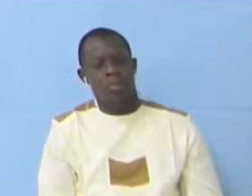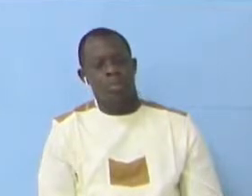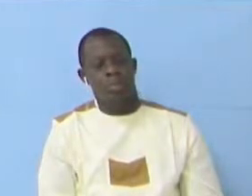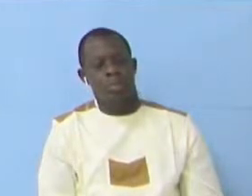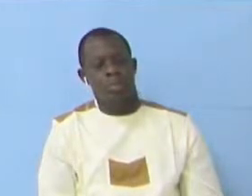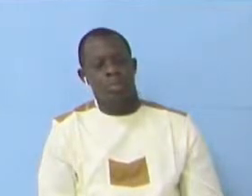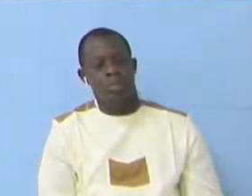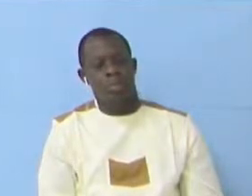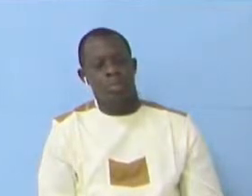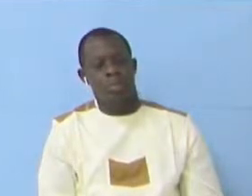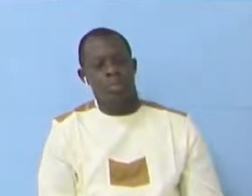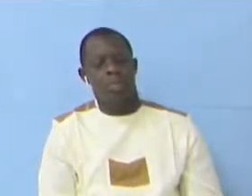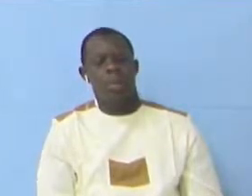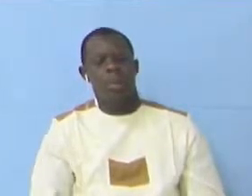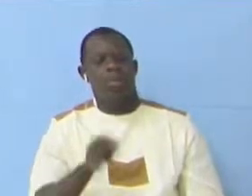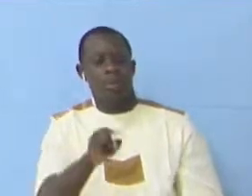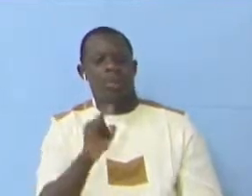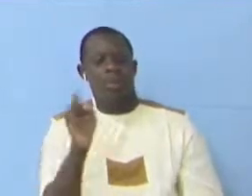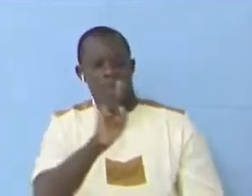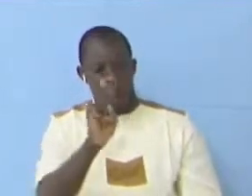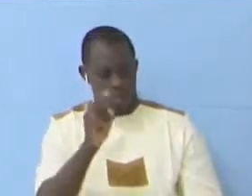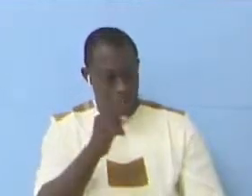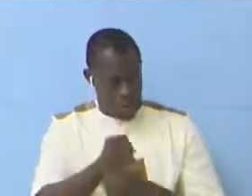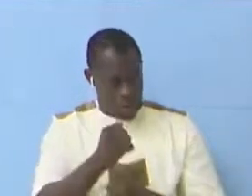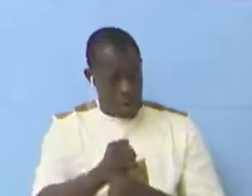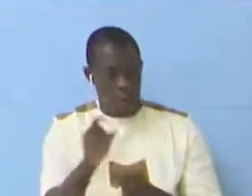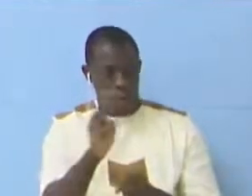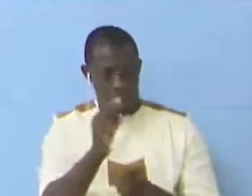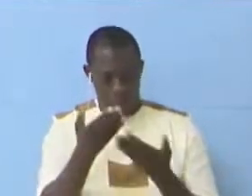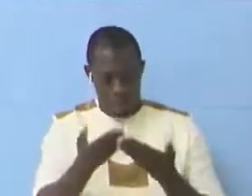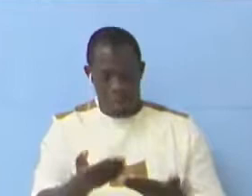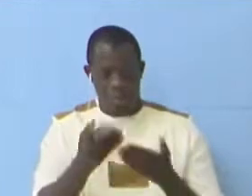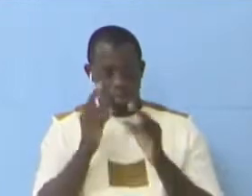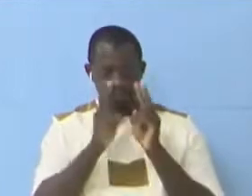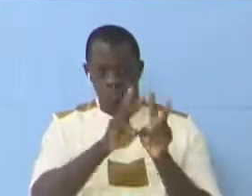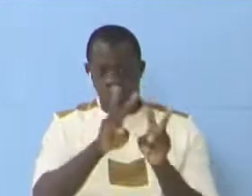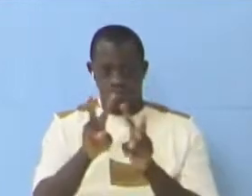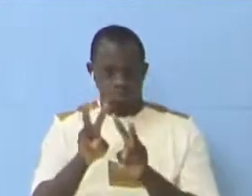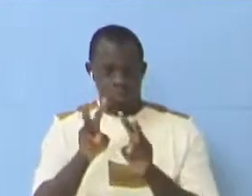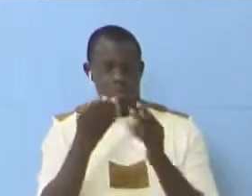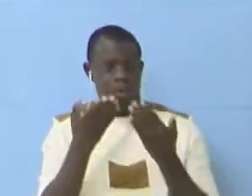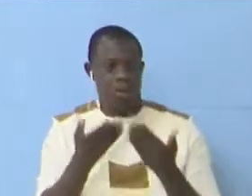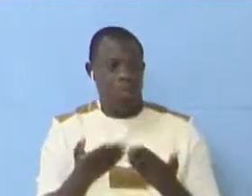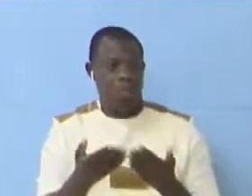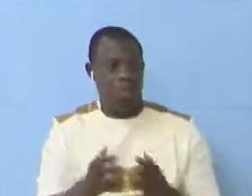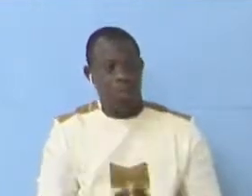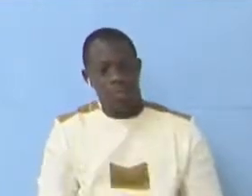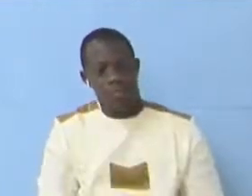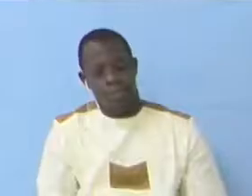are now seeing. Loolu nag moo tax ñu mujjee ci li ñuy gis ni jamono ji.